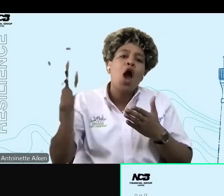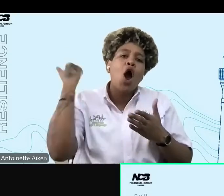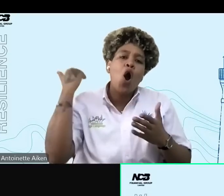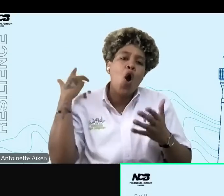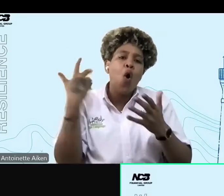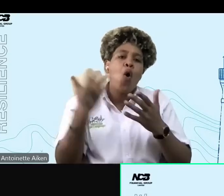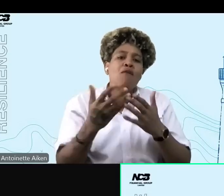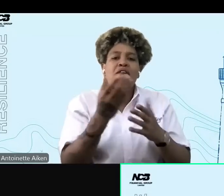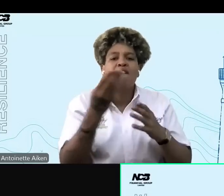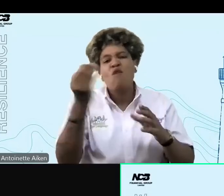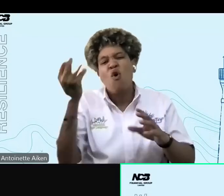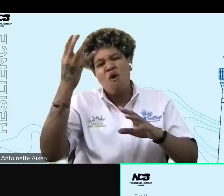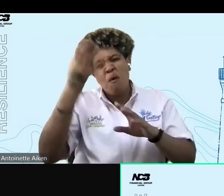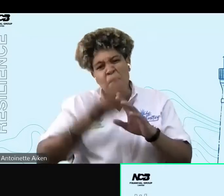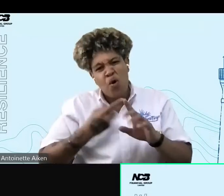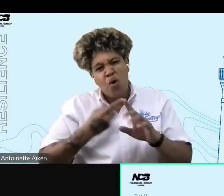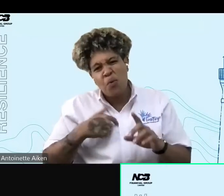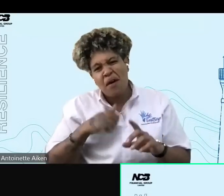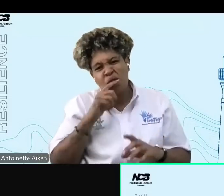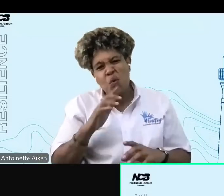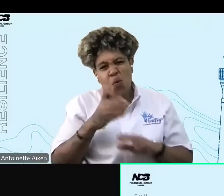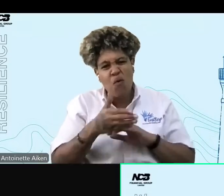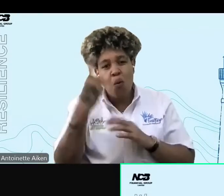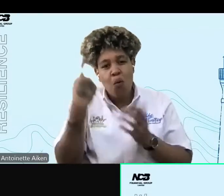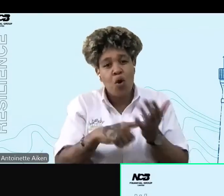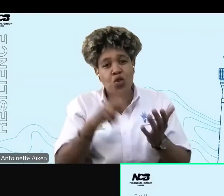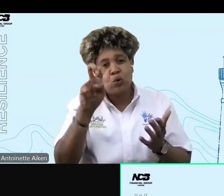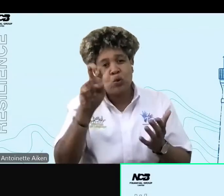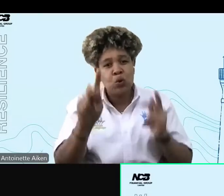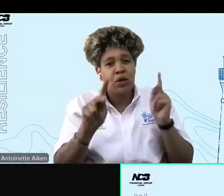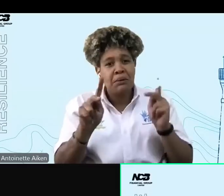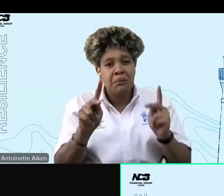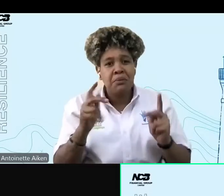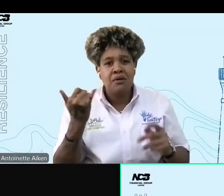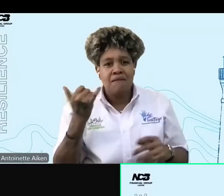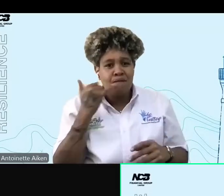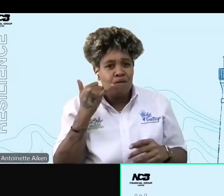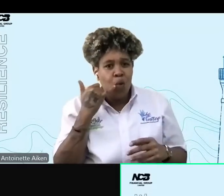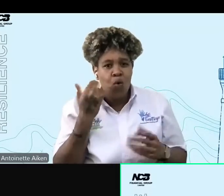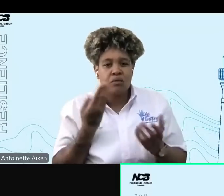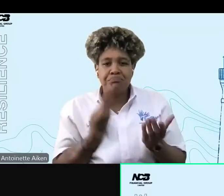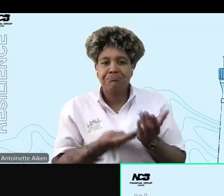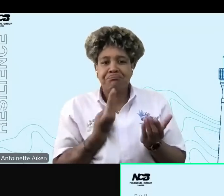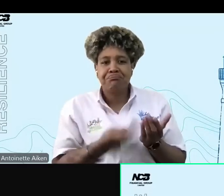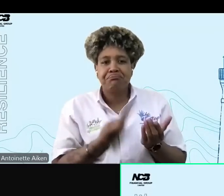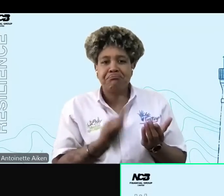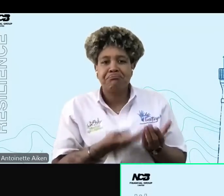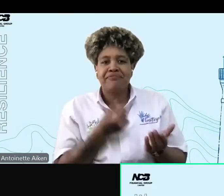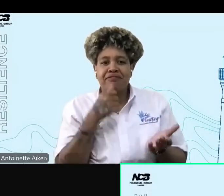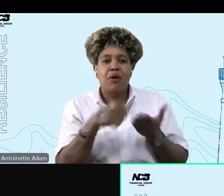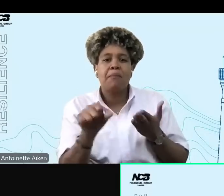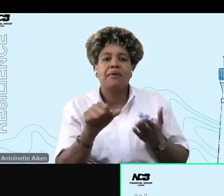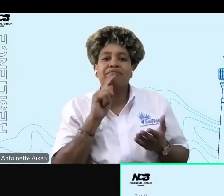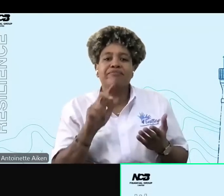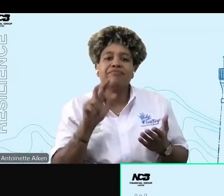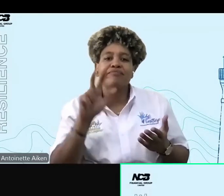last 4 months, we've had over 1,200 people sign up for ePOS. It's about 300 a month. I think it probably ramped up